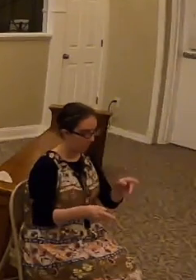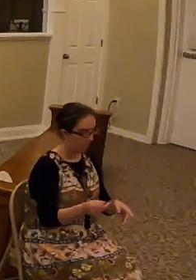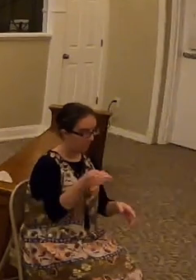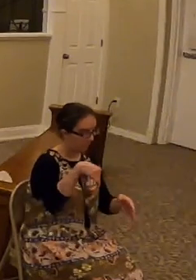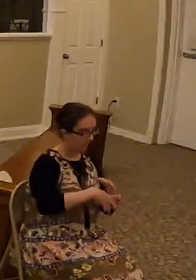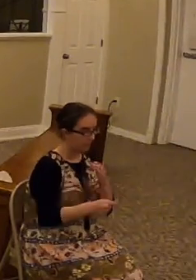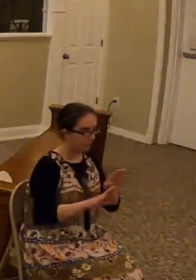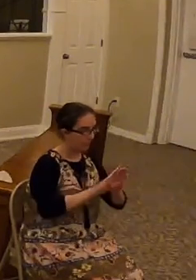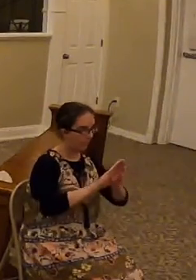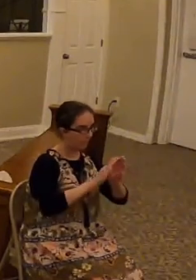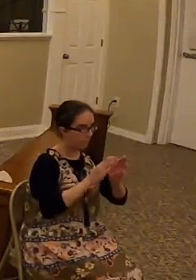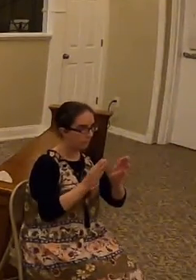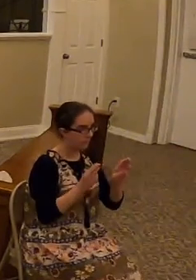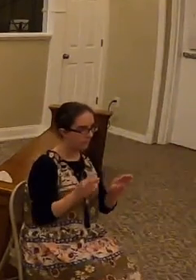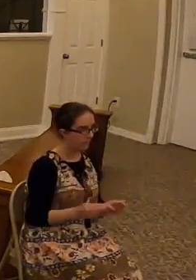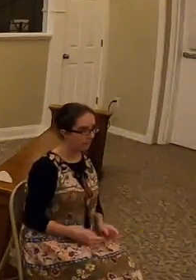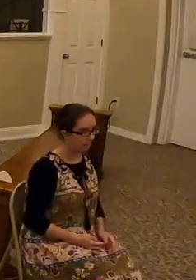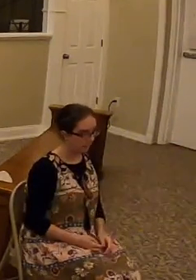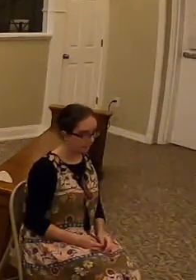that door. Hallelujah.